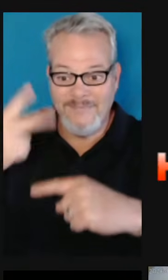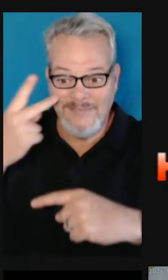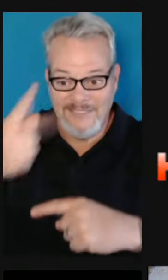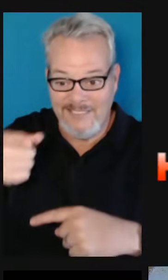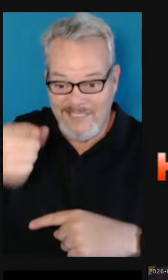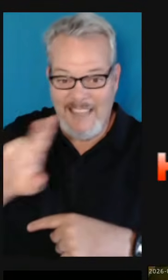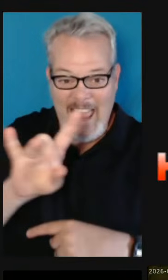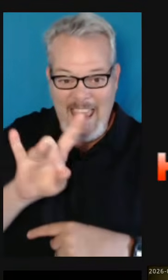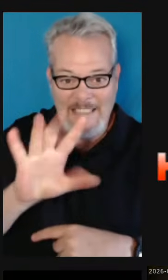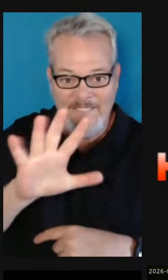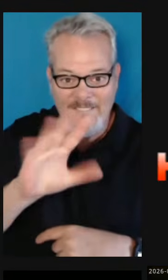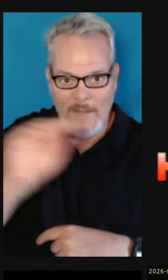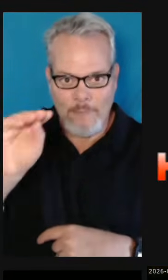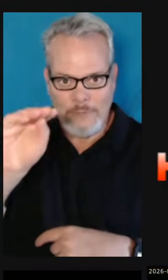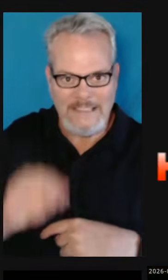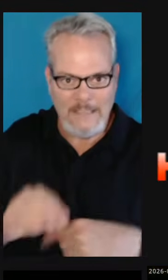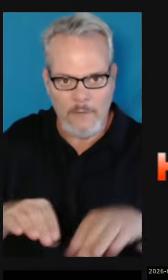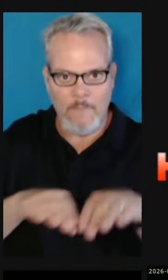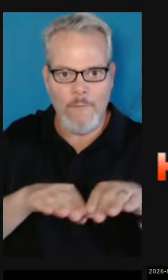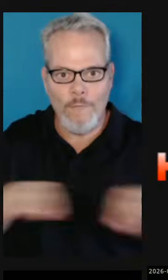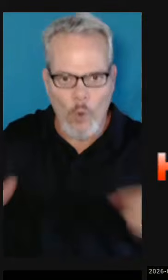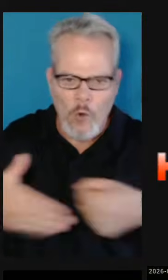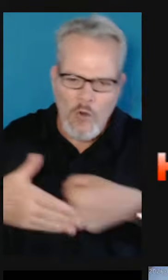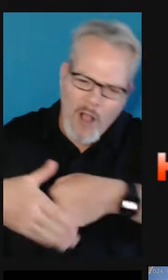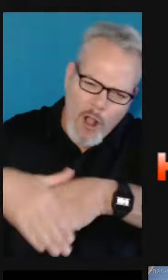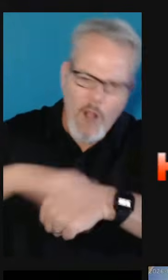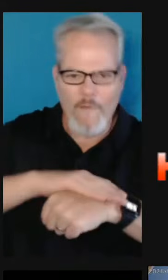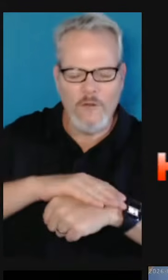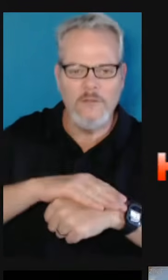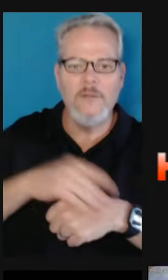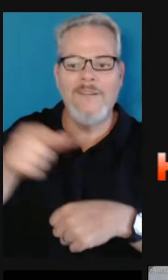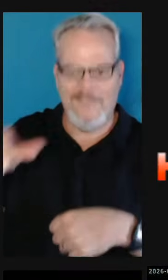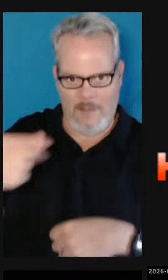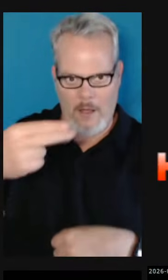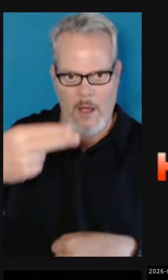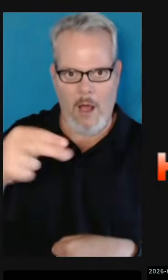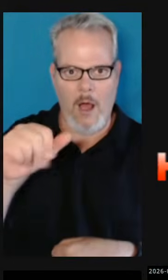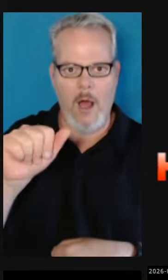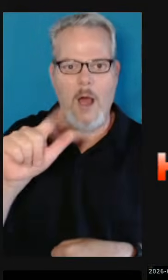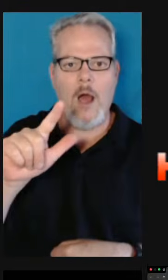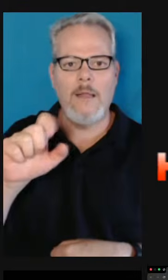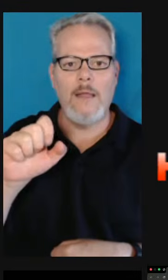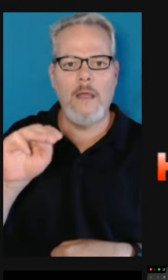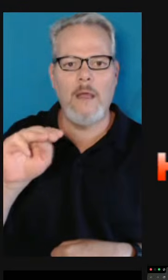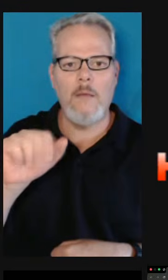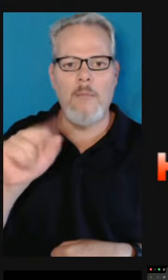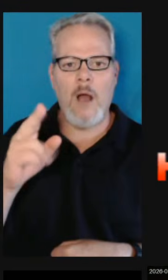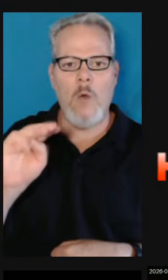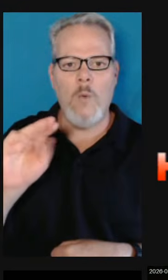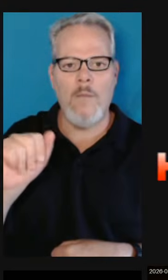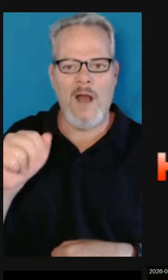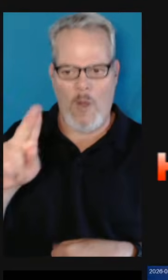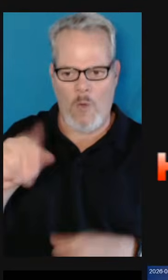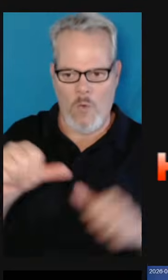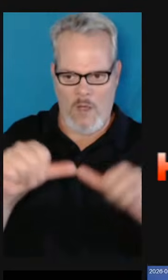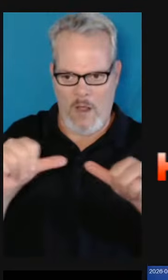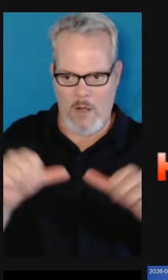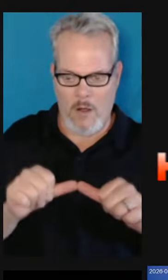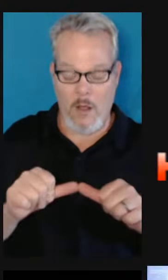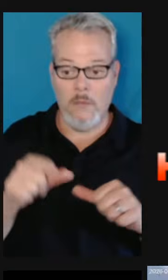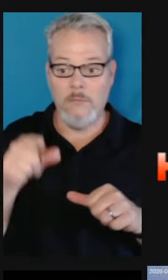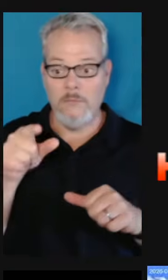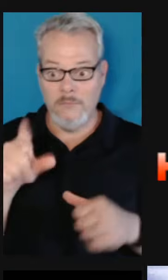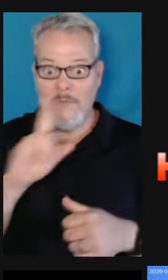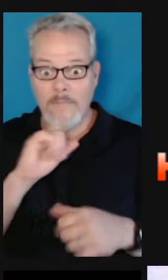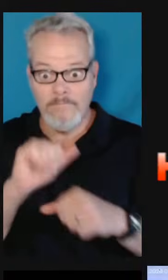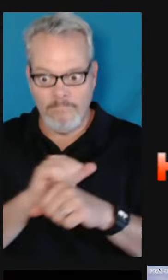area of Halemaʻumaʻu crater floor here. So there's the wide view. Let's switch you guys to the V1 camera. And